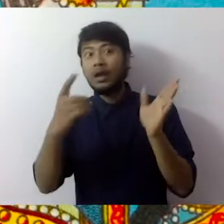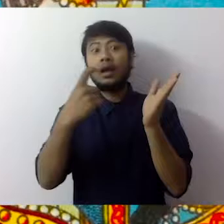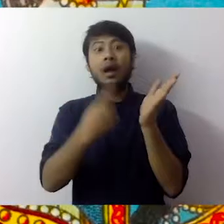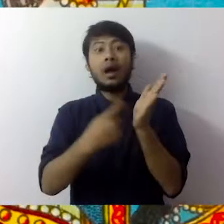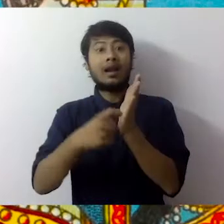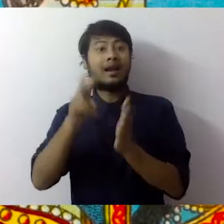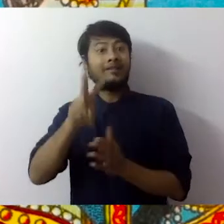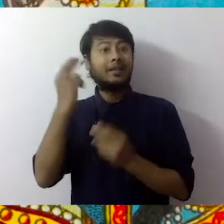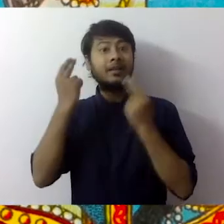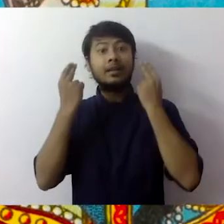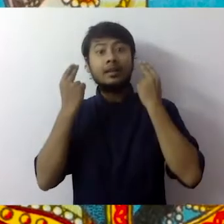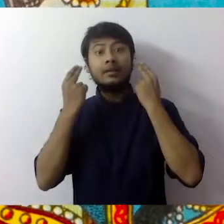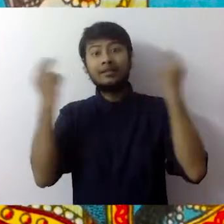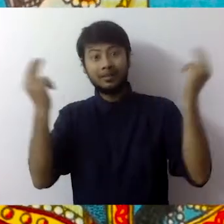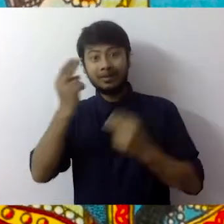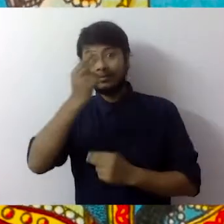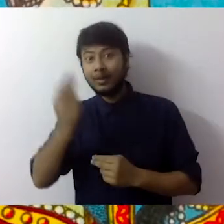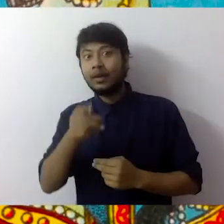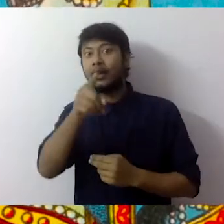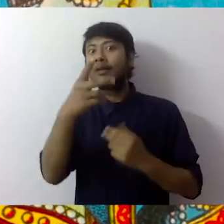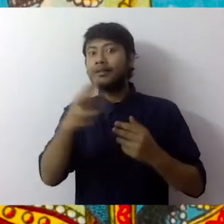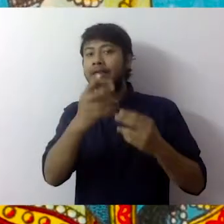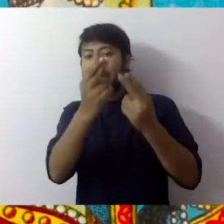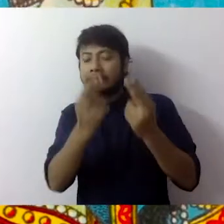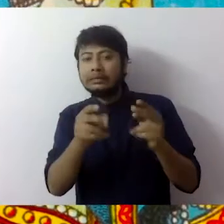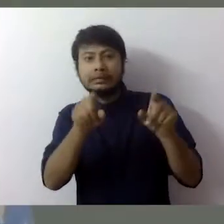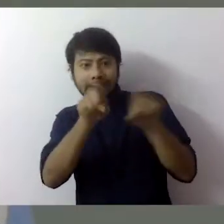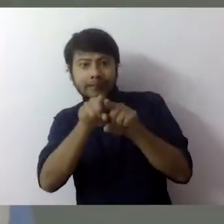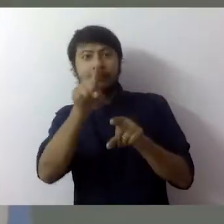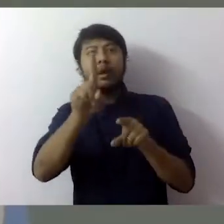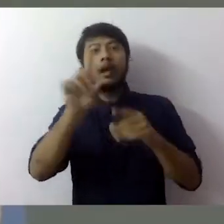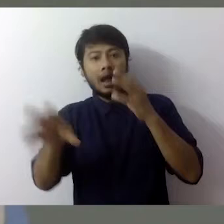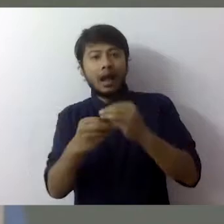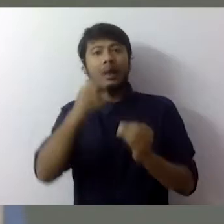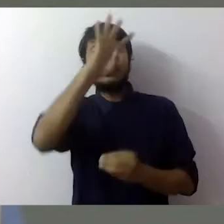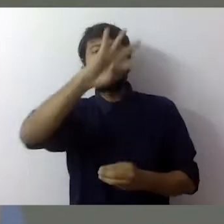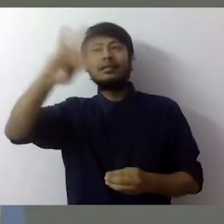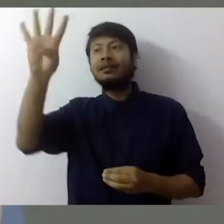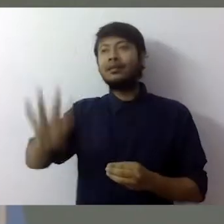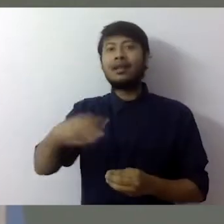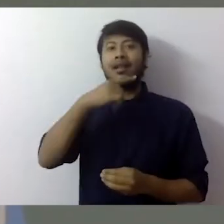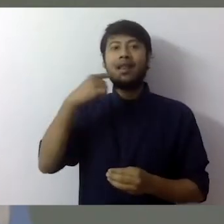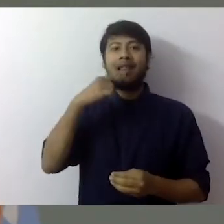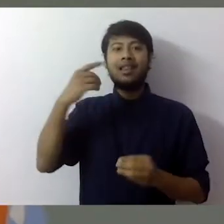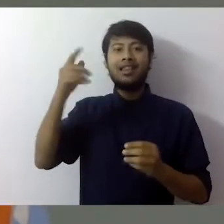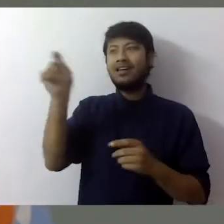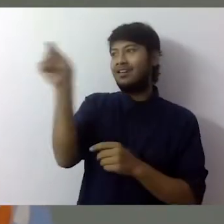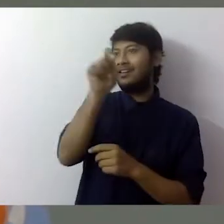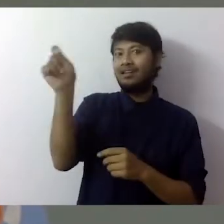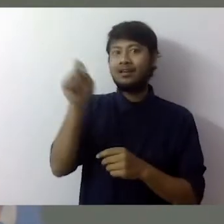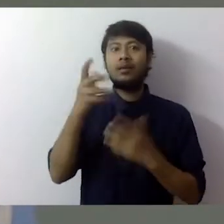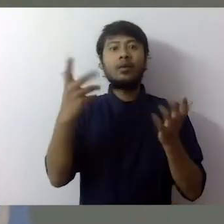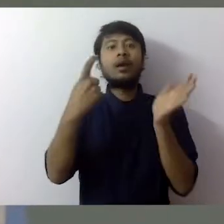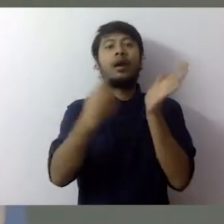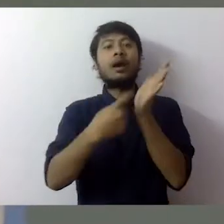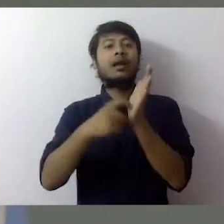now has an increased volume of velvet curtains in the background. This image appears to be after Ravi Varma, who was trained